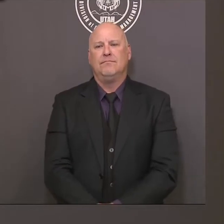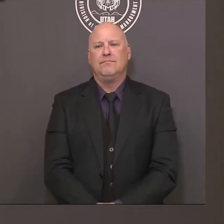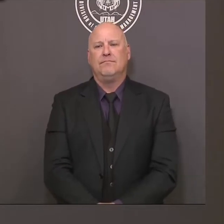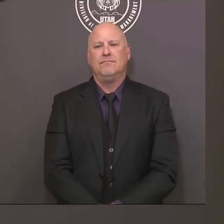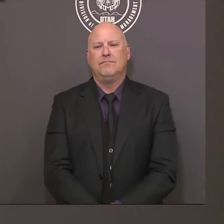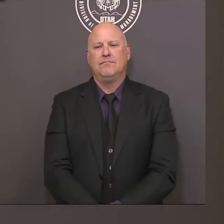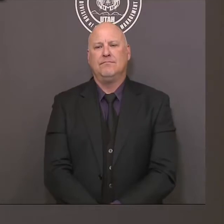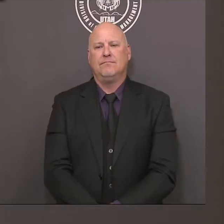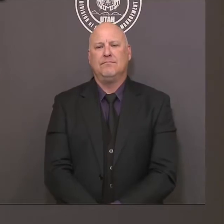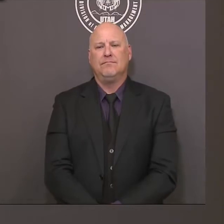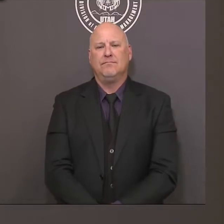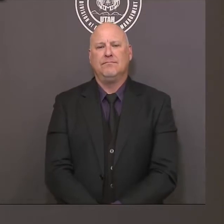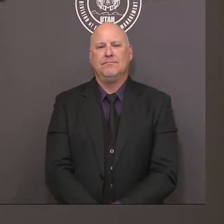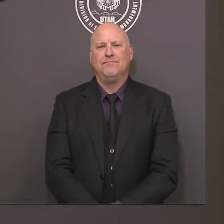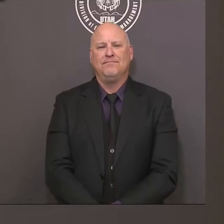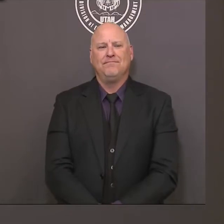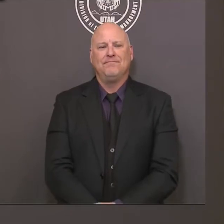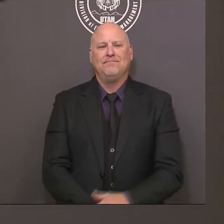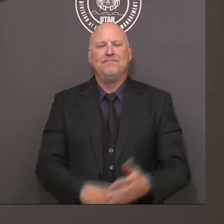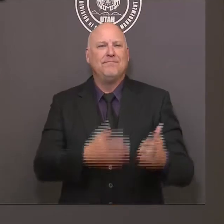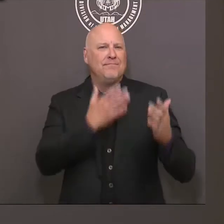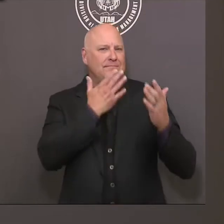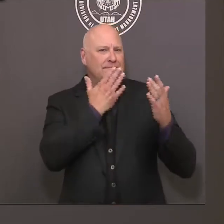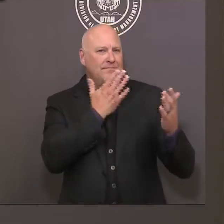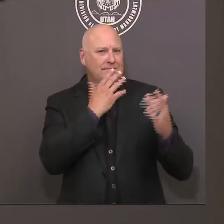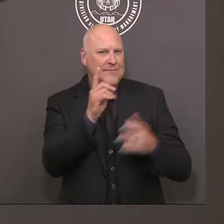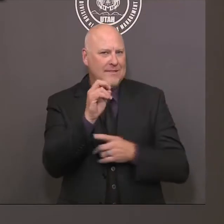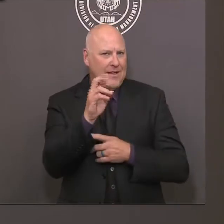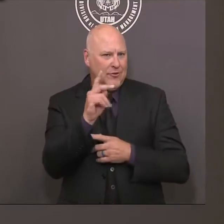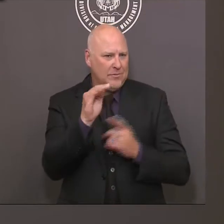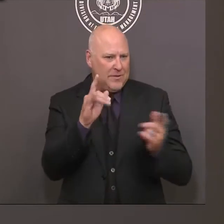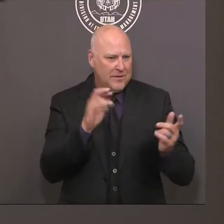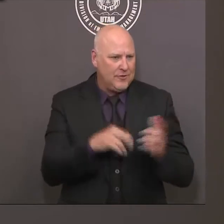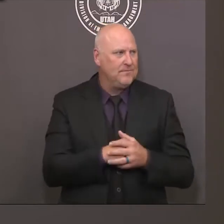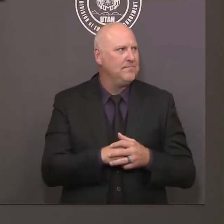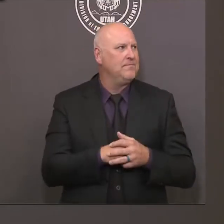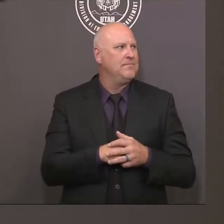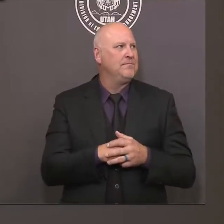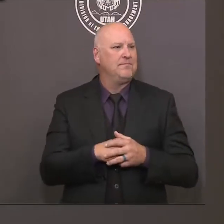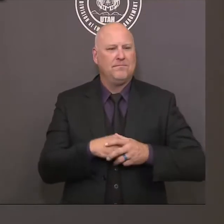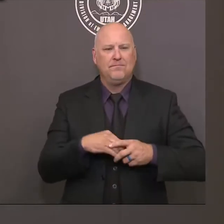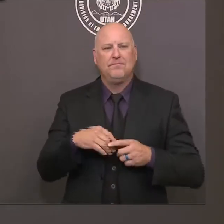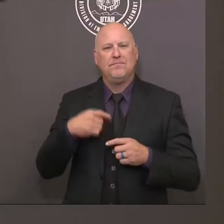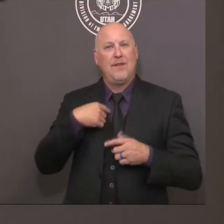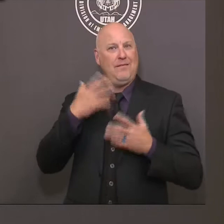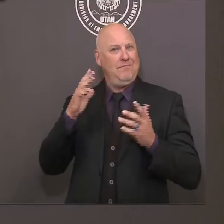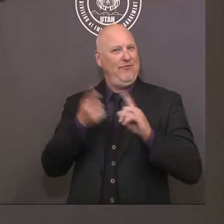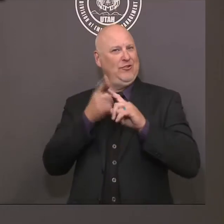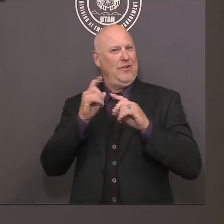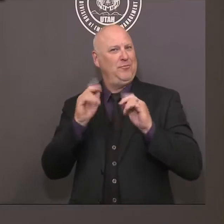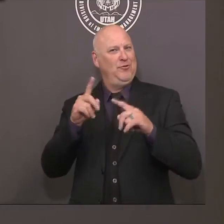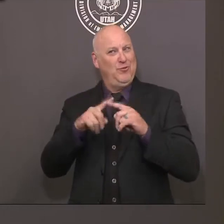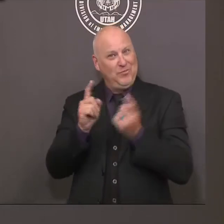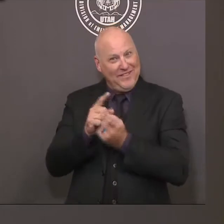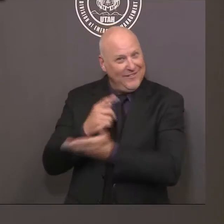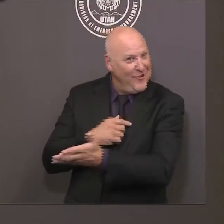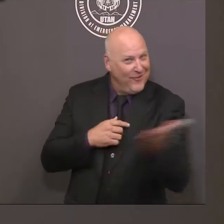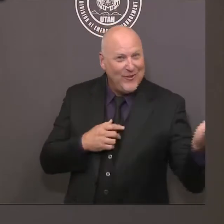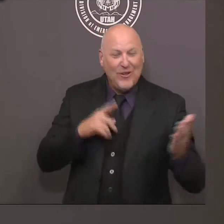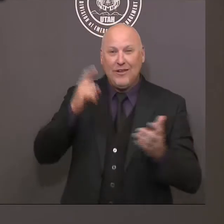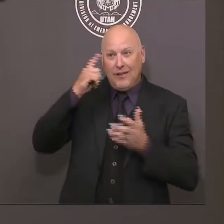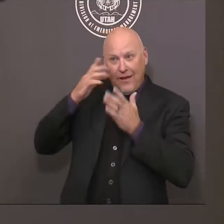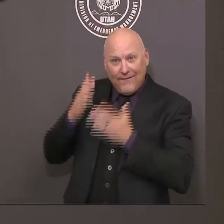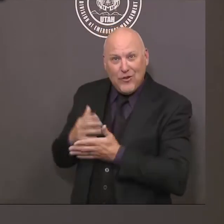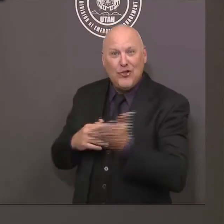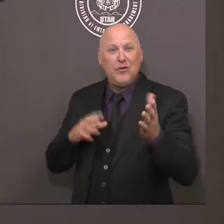Thank you, Derek. I appreciate the opportunity to join you, the Governor, President, and Speaker today to share more